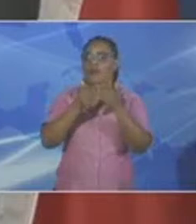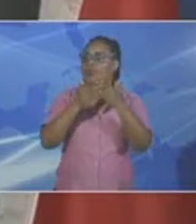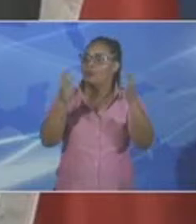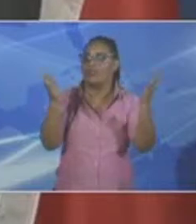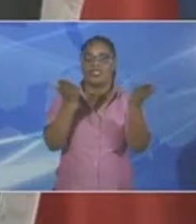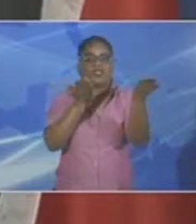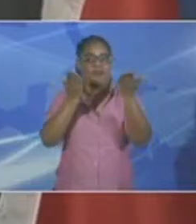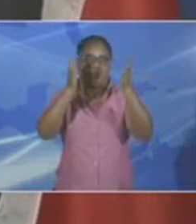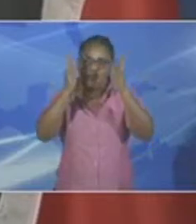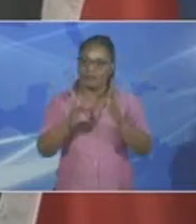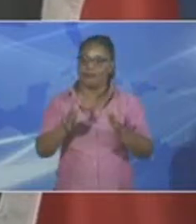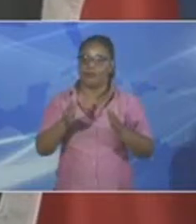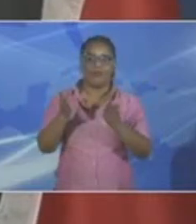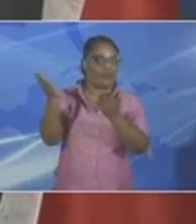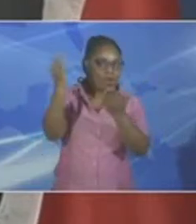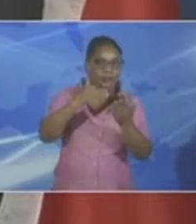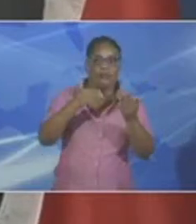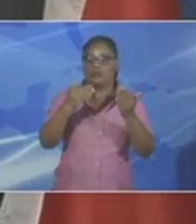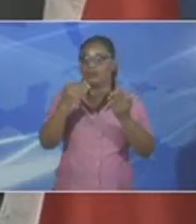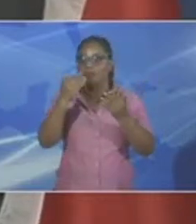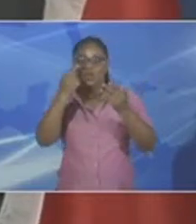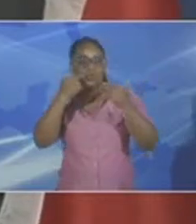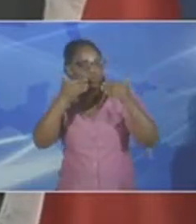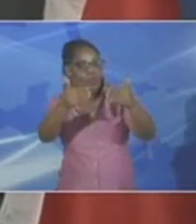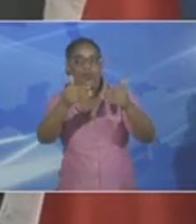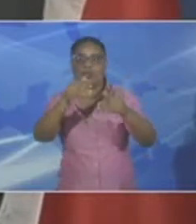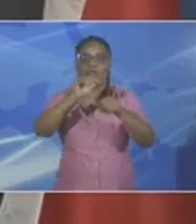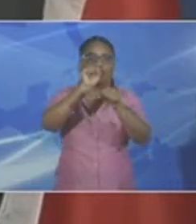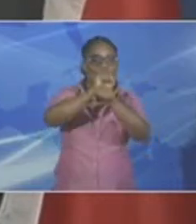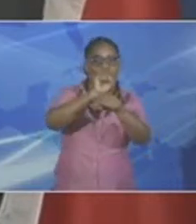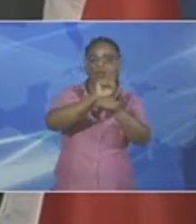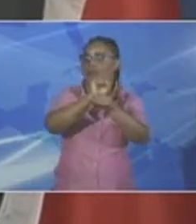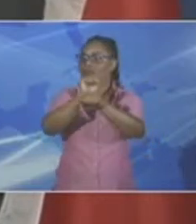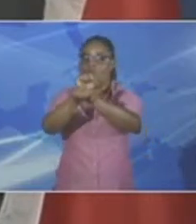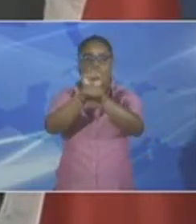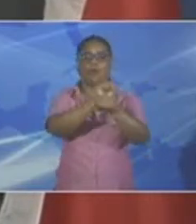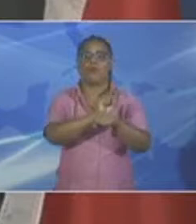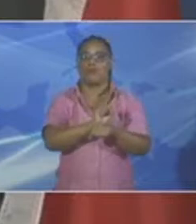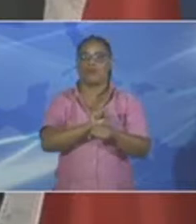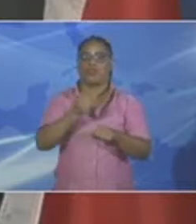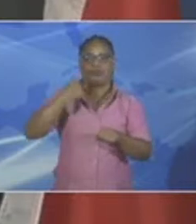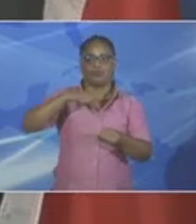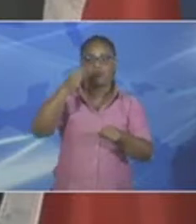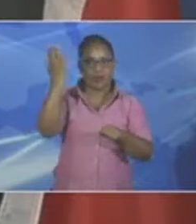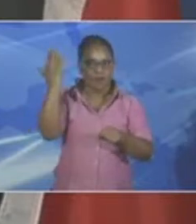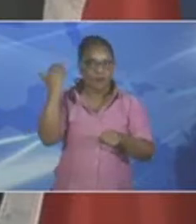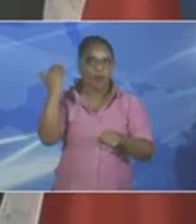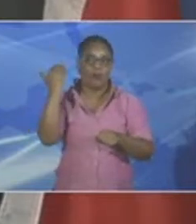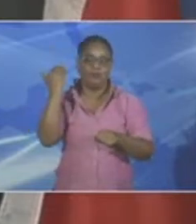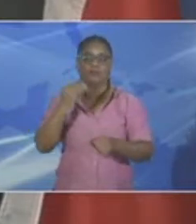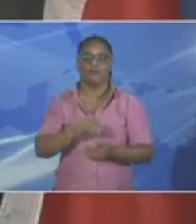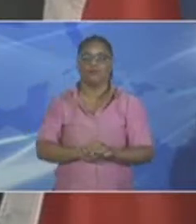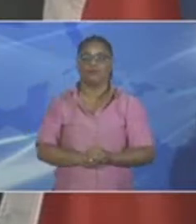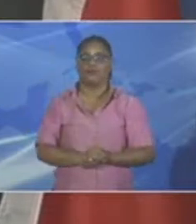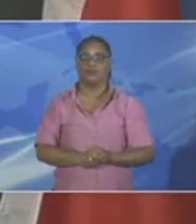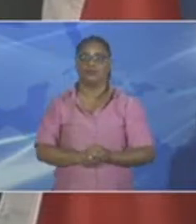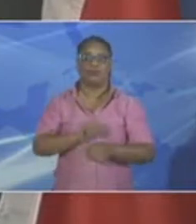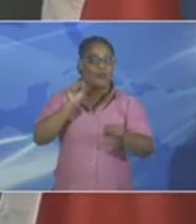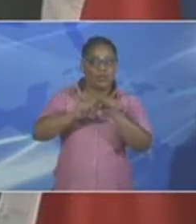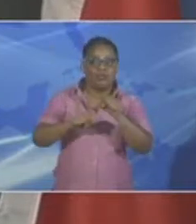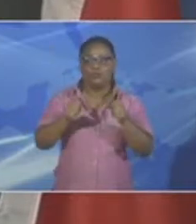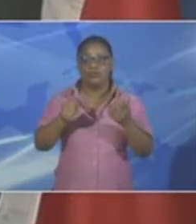step, keeping our eyes on the level of risk involved, the nature of the virus, the story from the